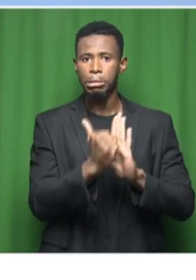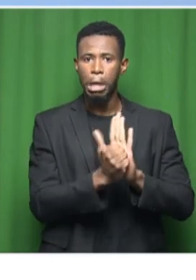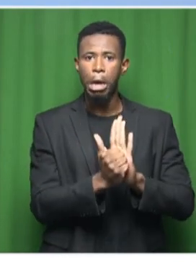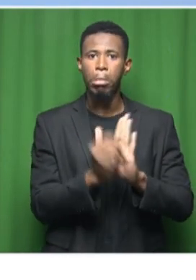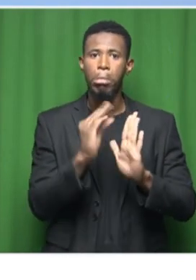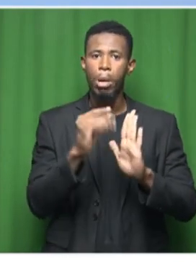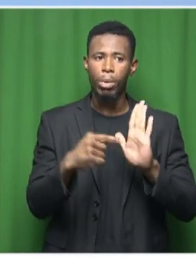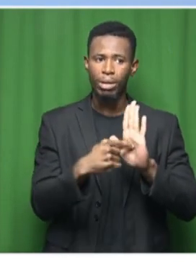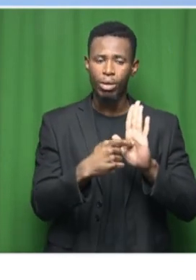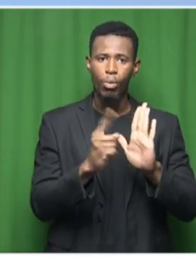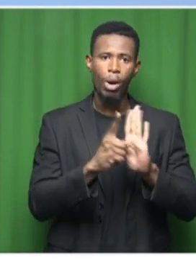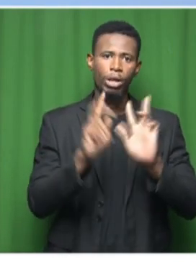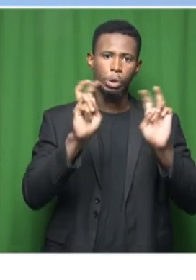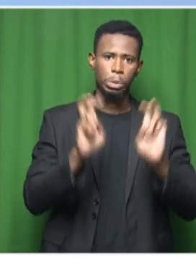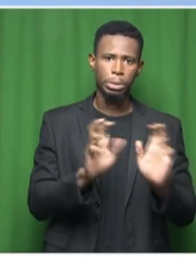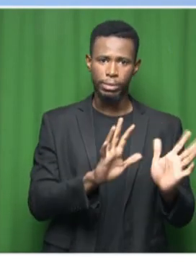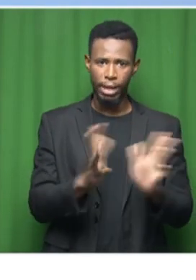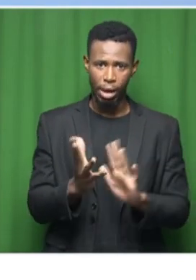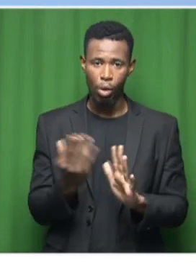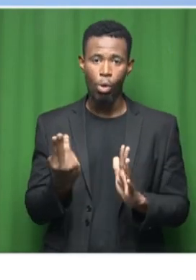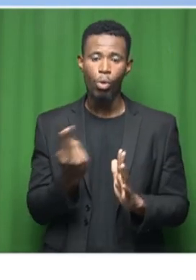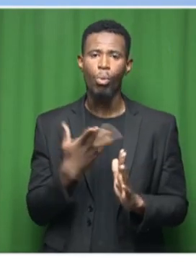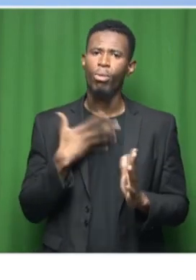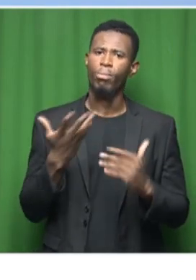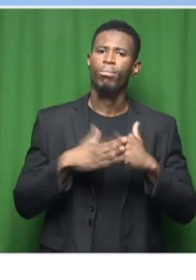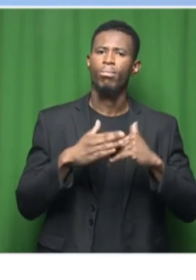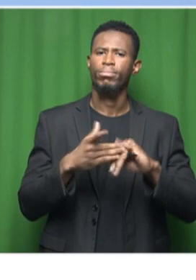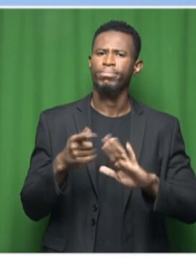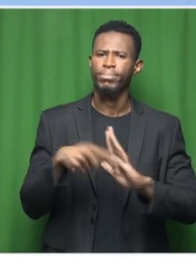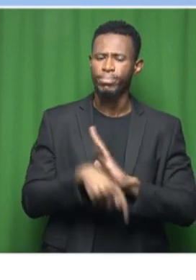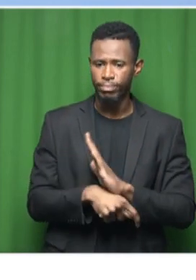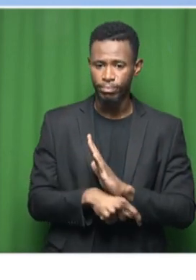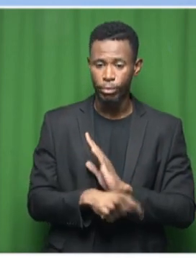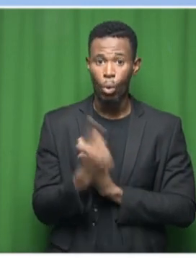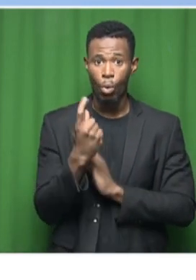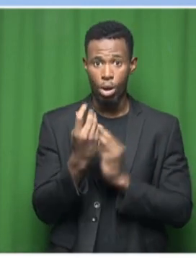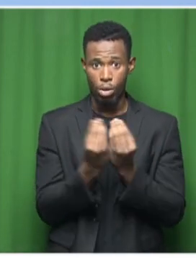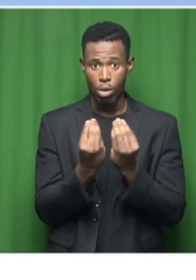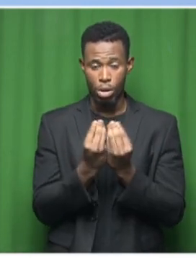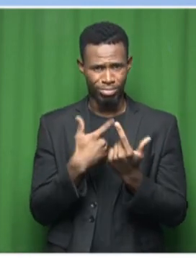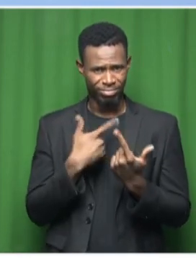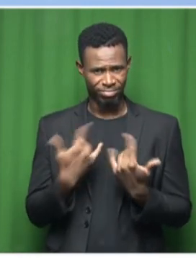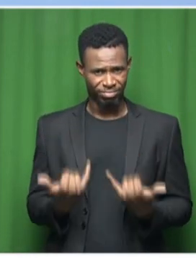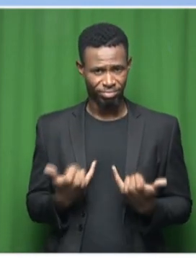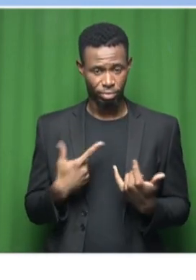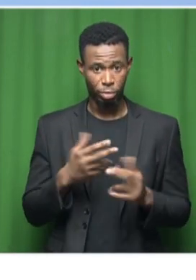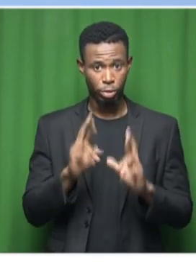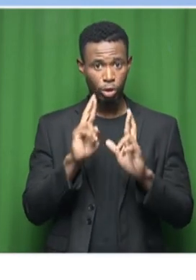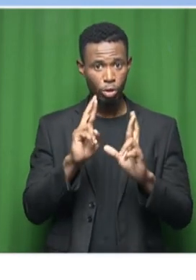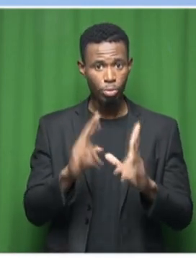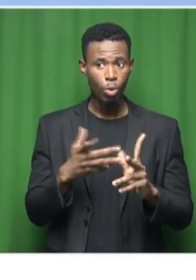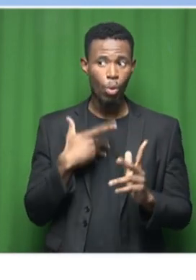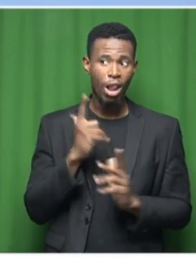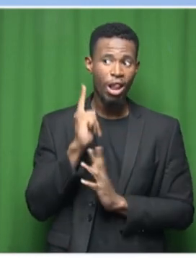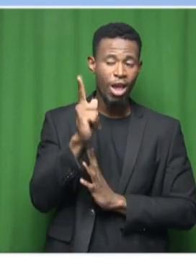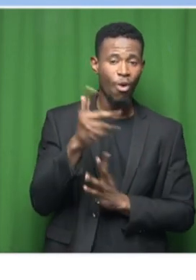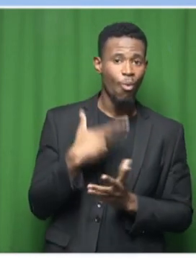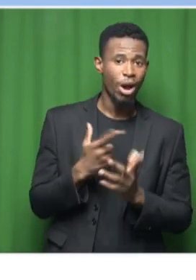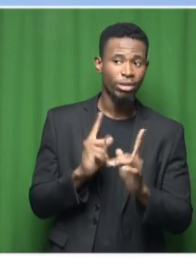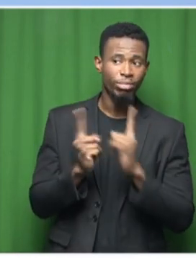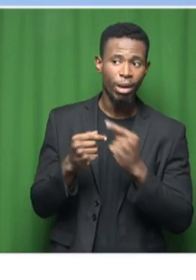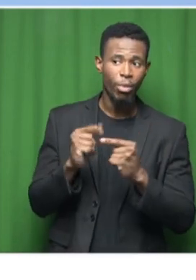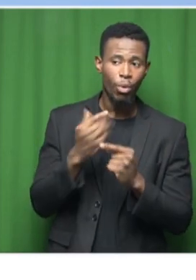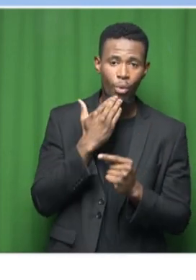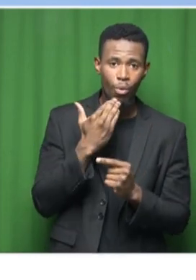of course, we want to know more and we want some answers. So one of the things that I am hoping to speak to later on is, of